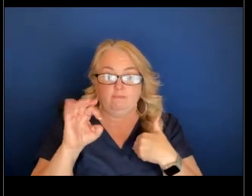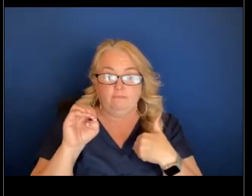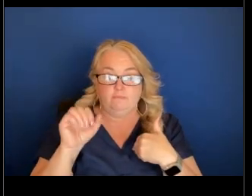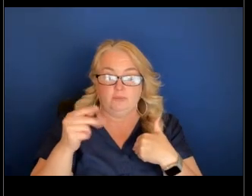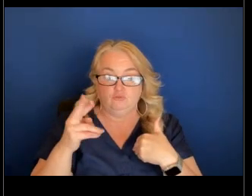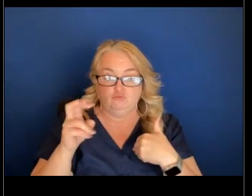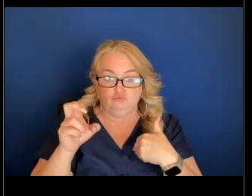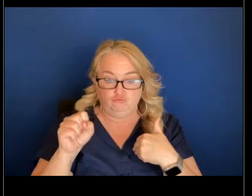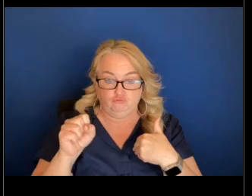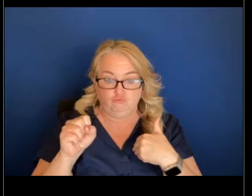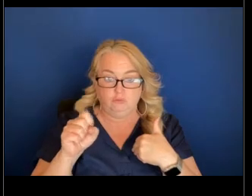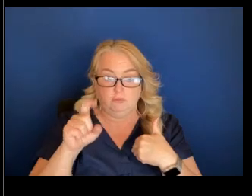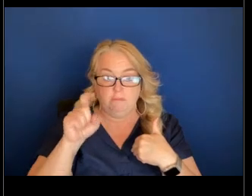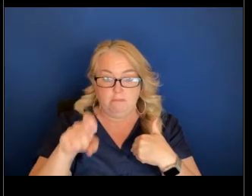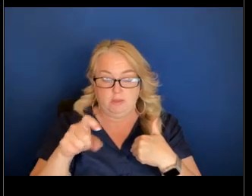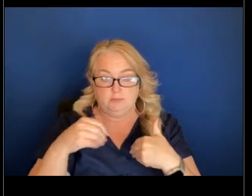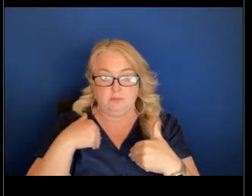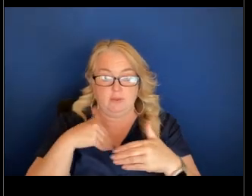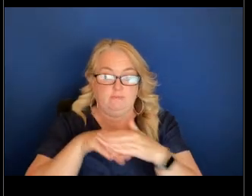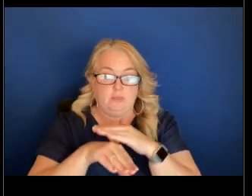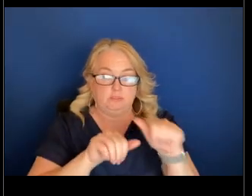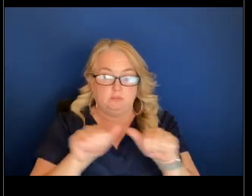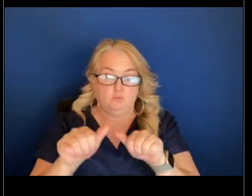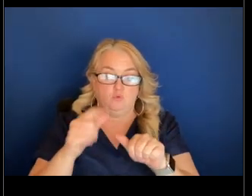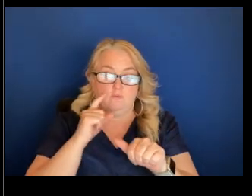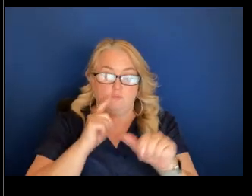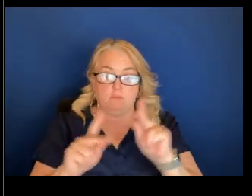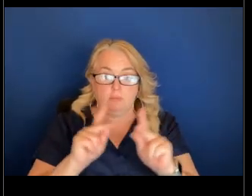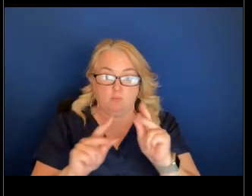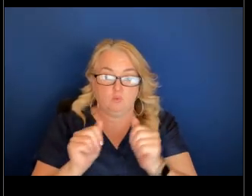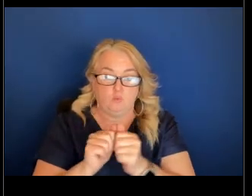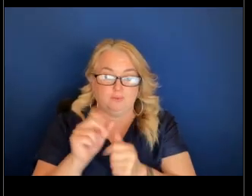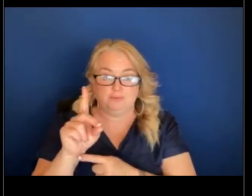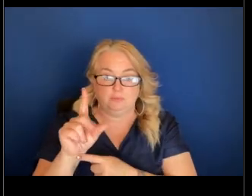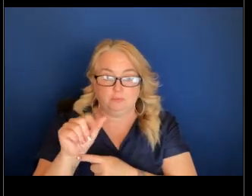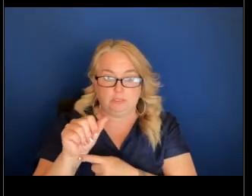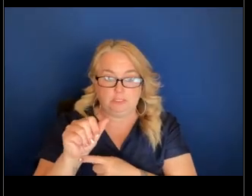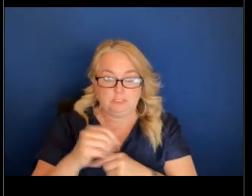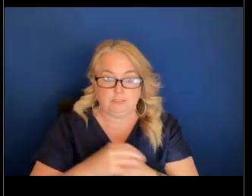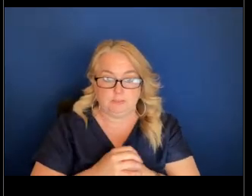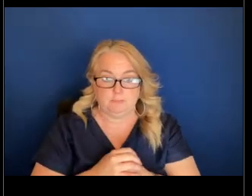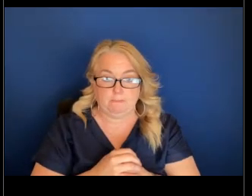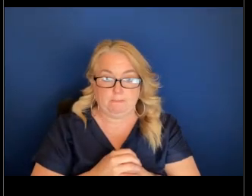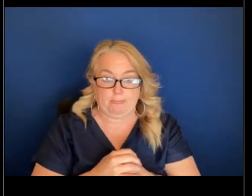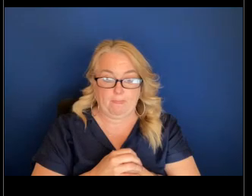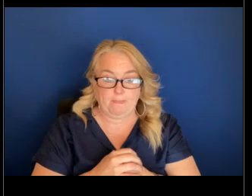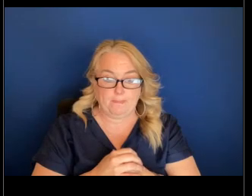and have features that must be accessible for persons with disabilities.